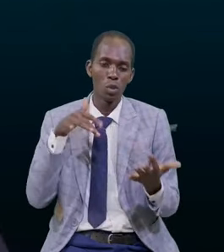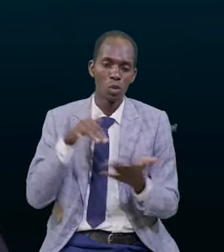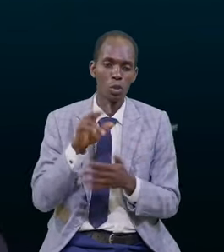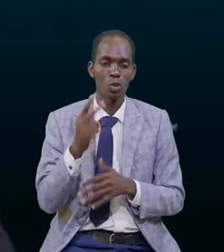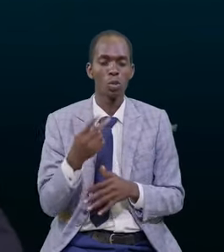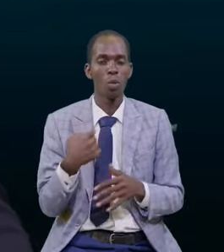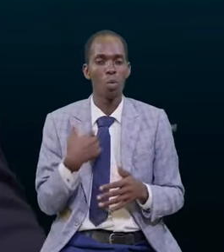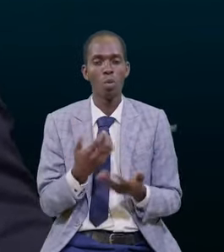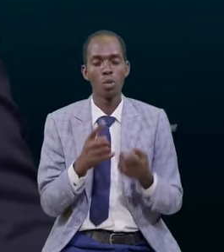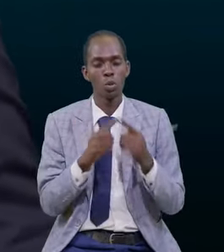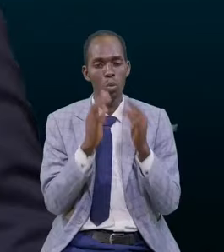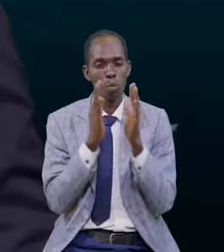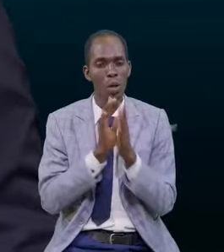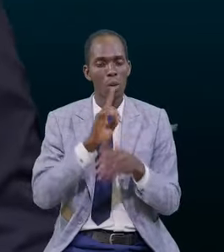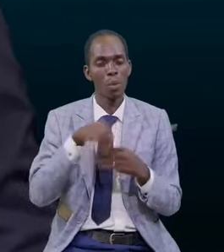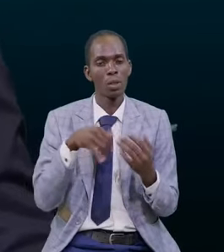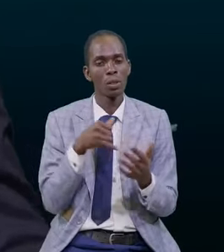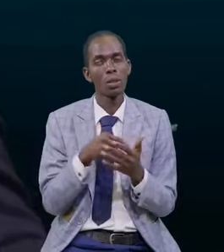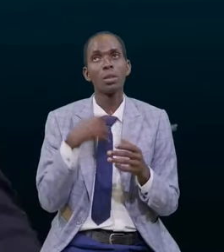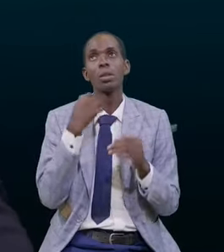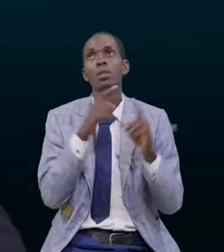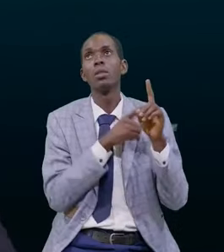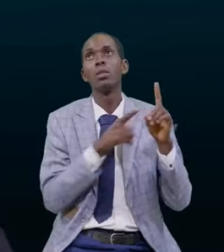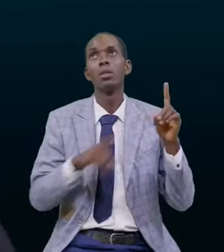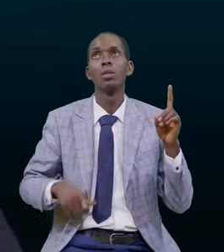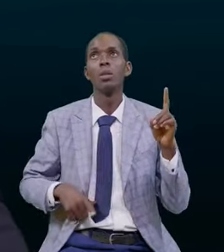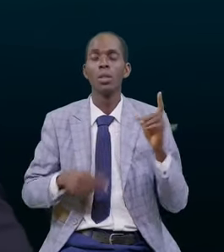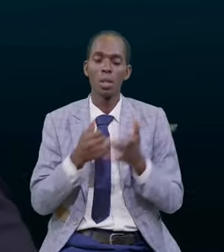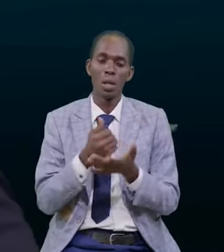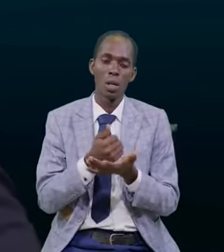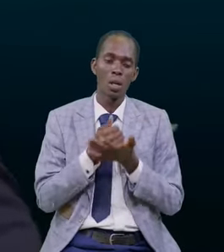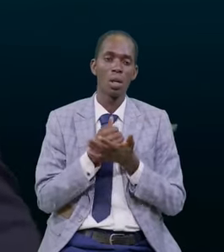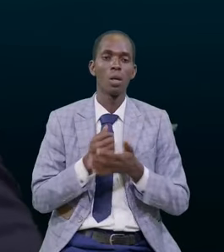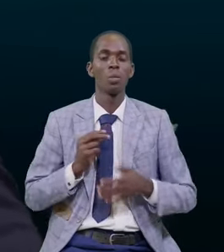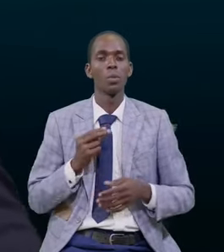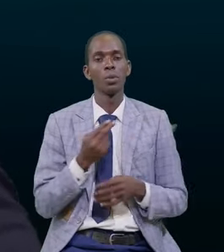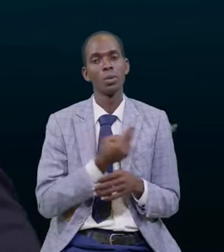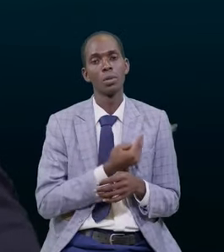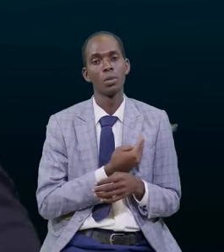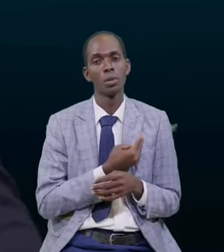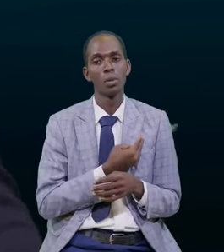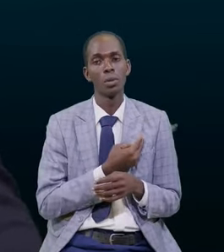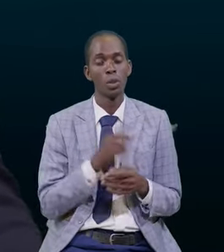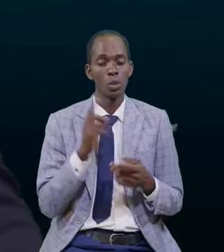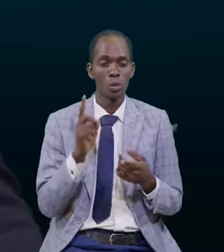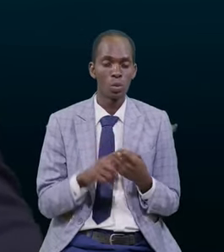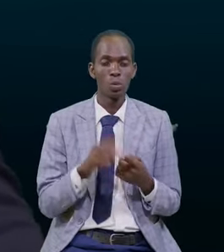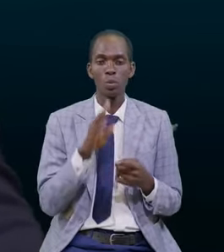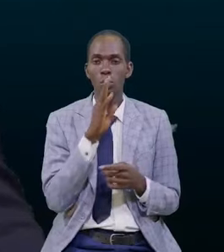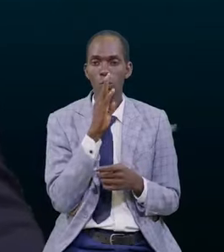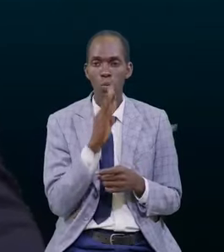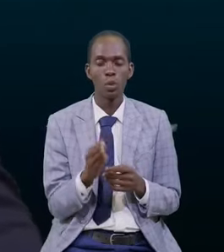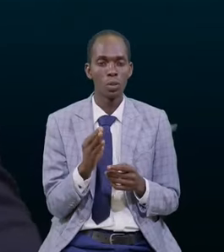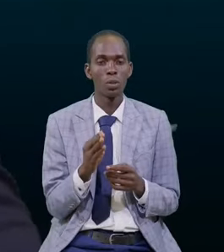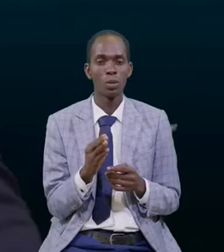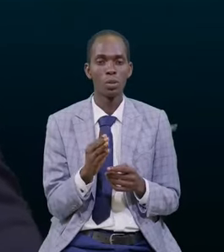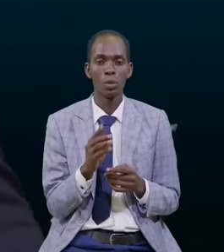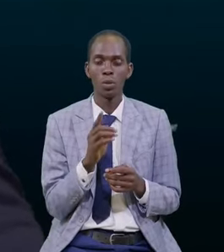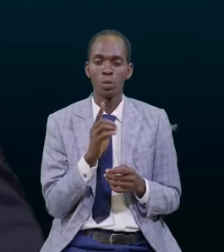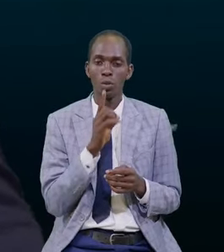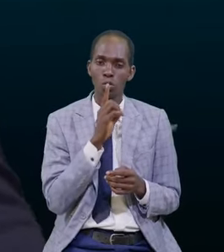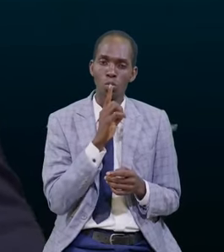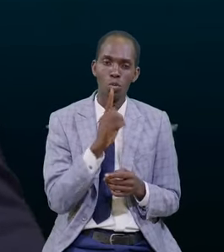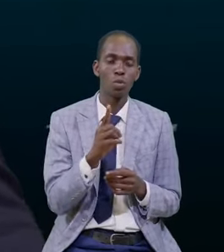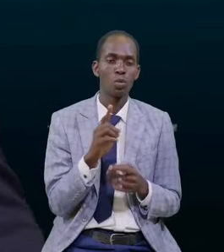say Lord help us to be true to our Heavenly calling